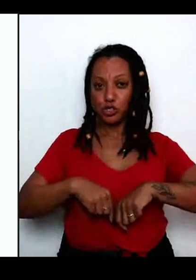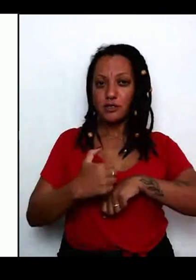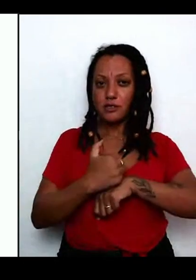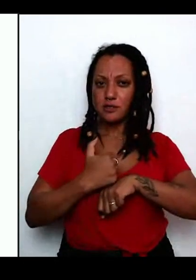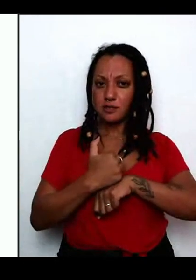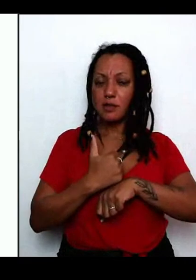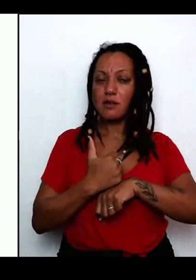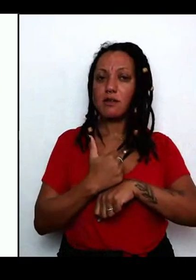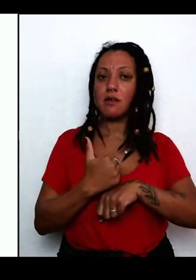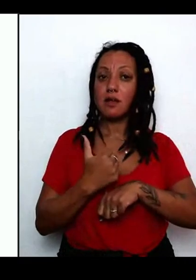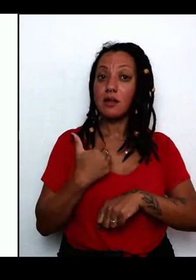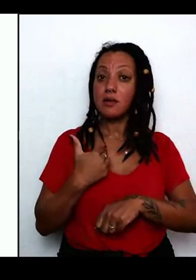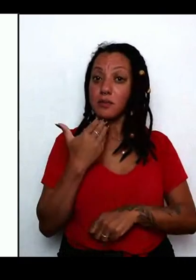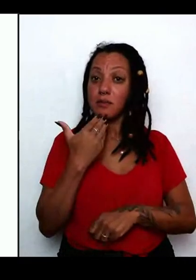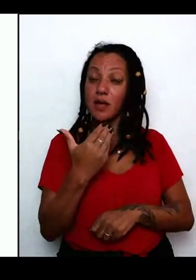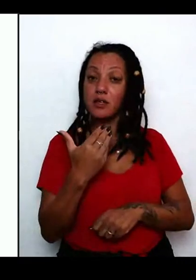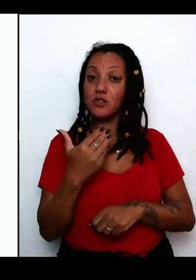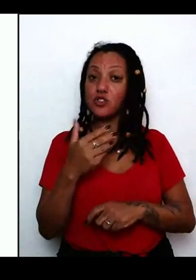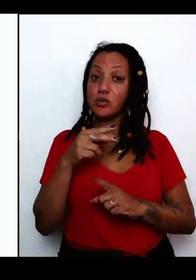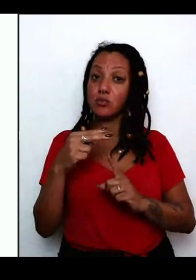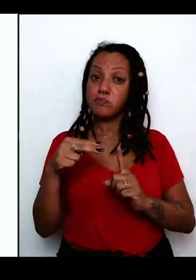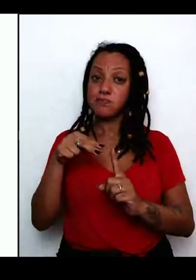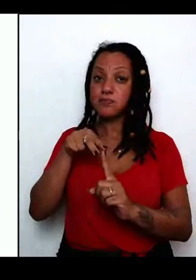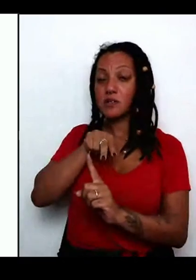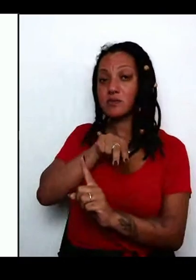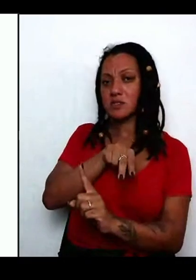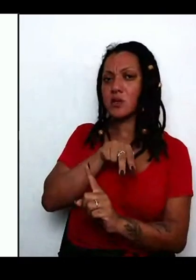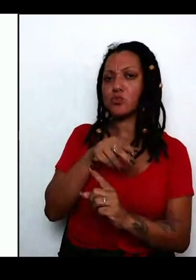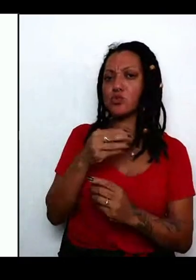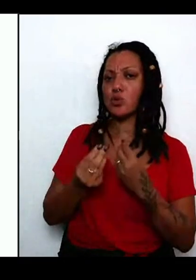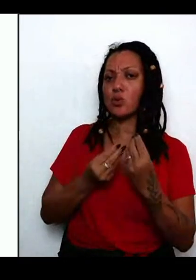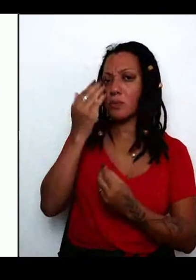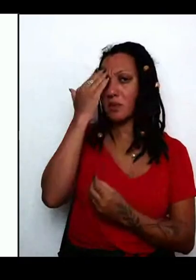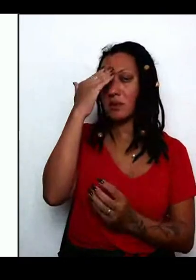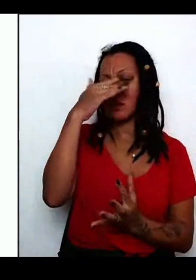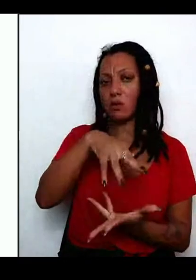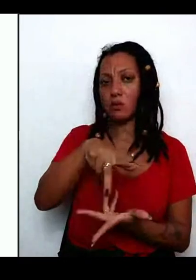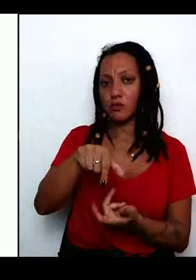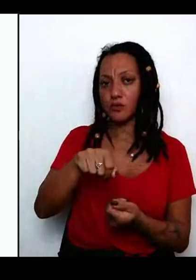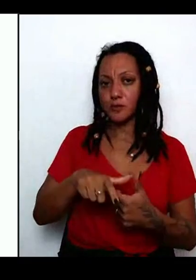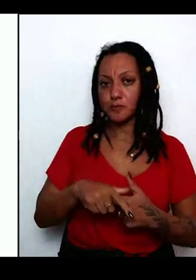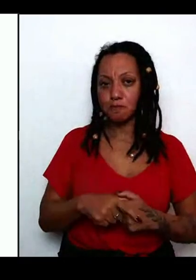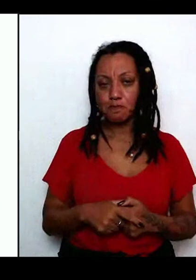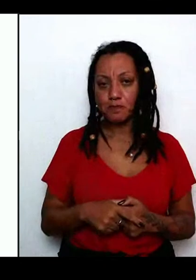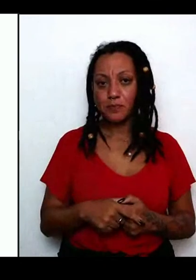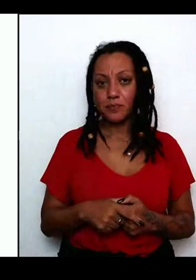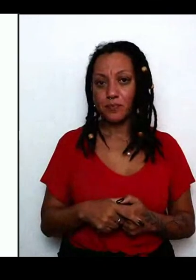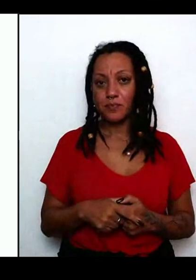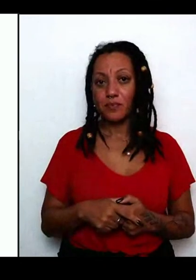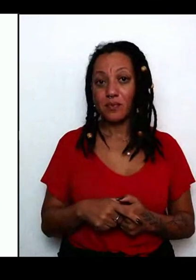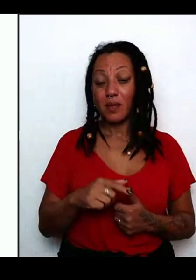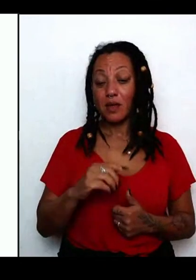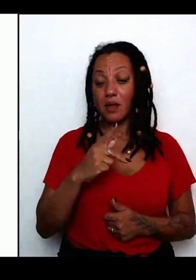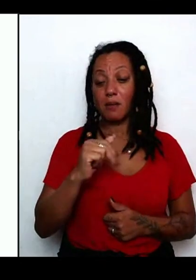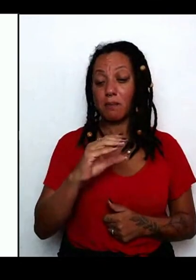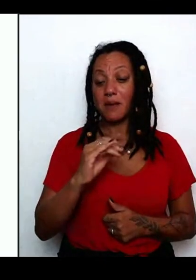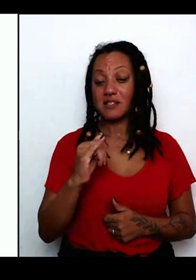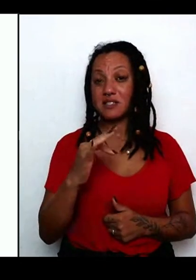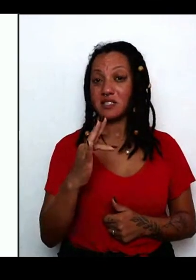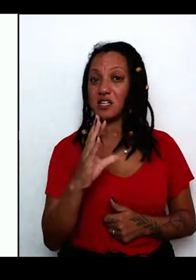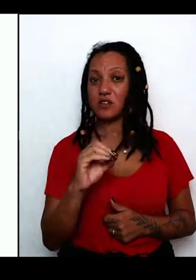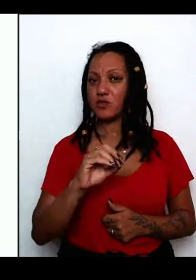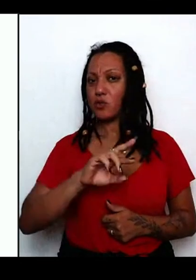land in a vast ocean but as a large sea of islands in how oftas writing the vast world of Pacific